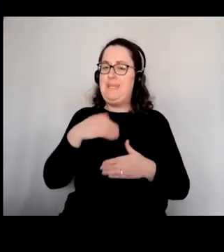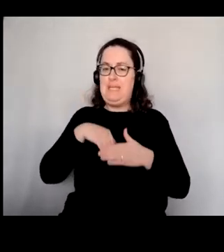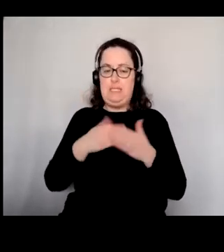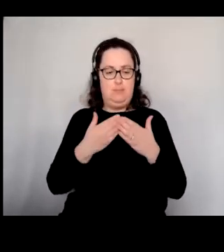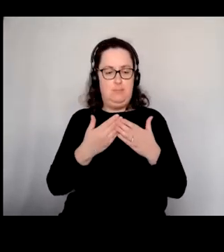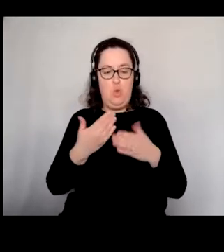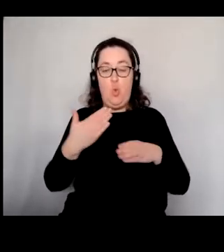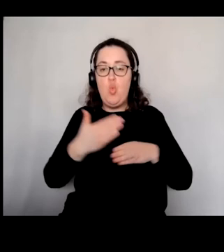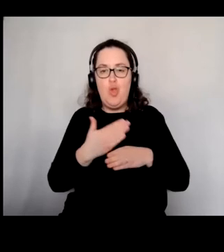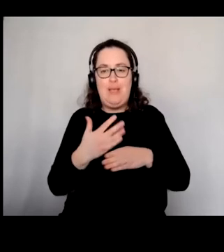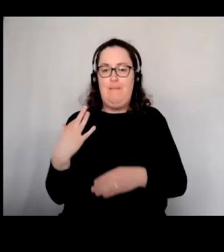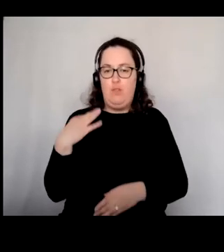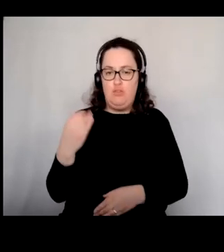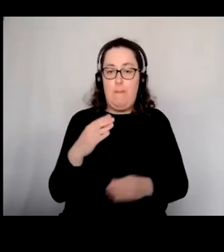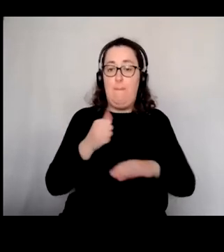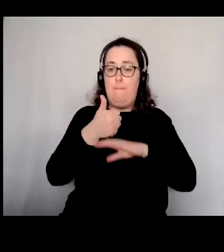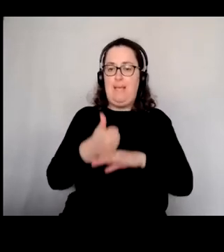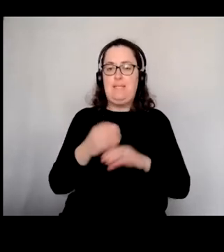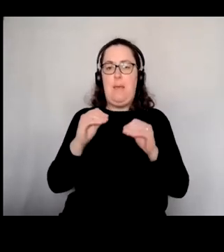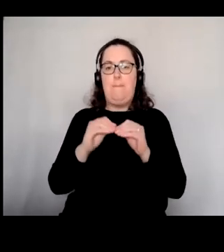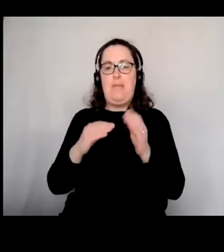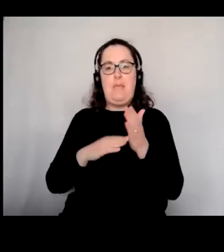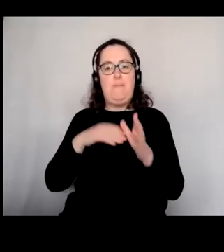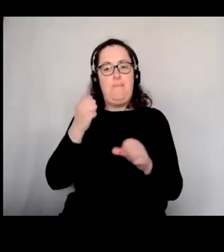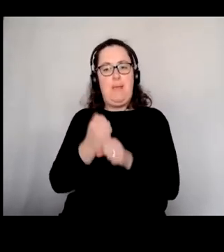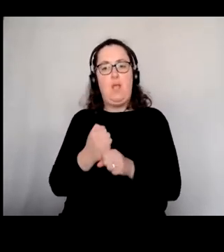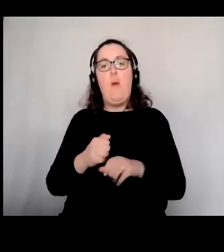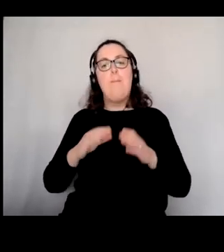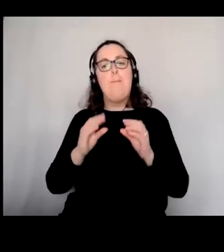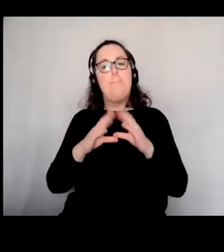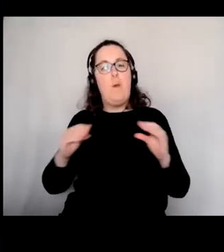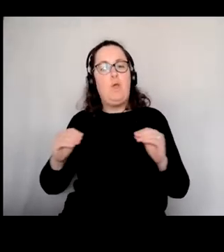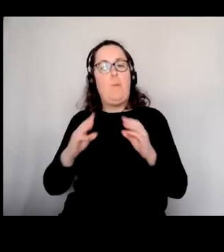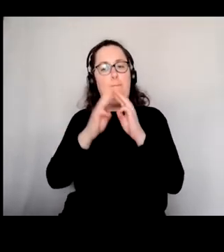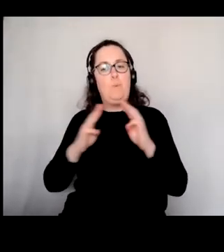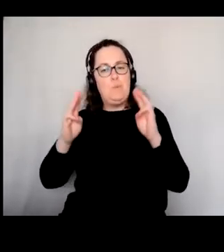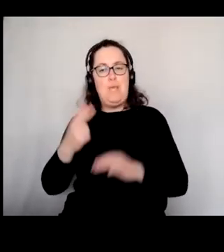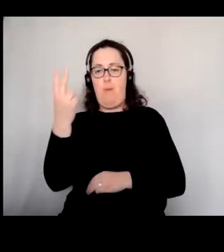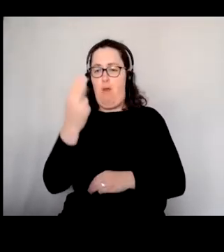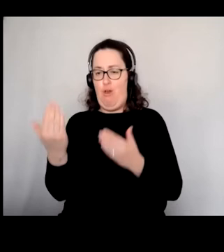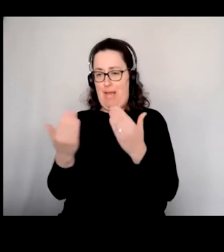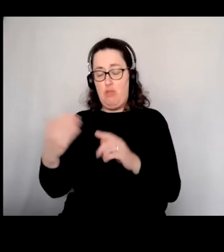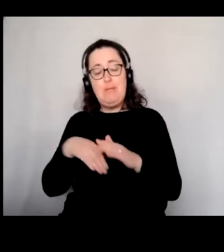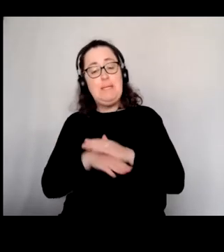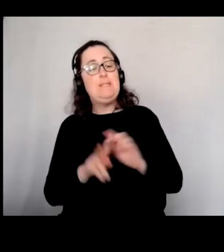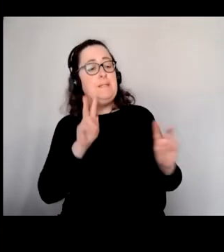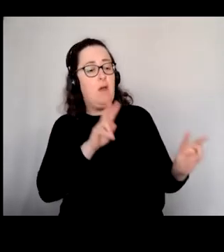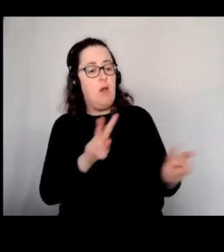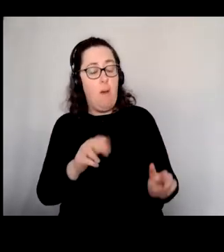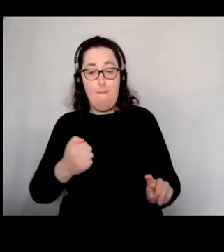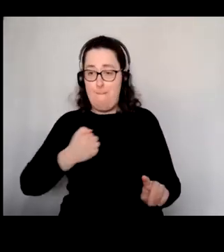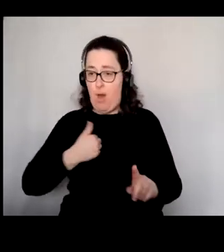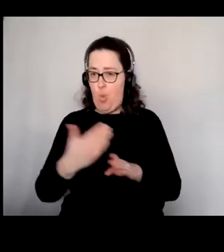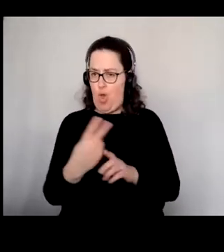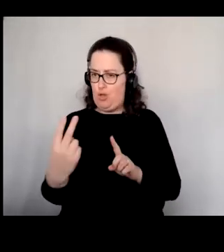who was based at BMAG, that's Birmingham Museum and Art Gallery, and they came to see that exhibition and